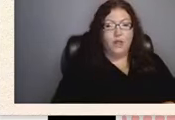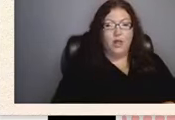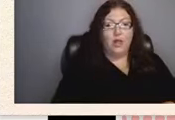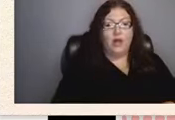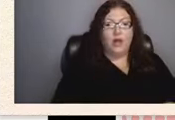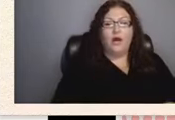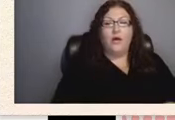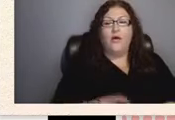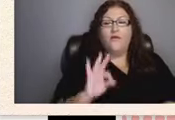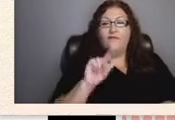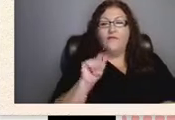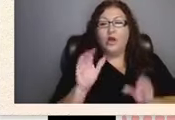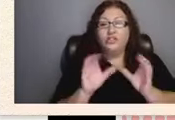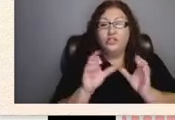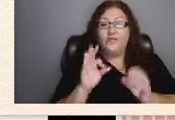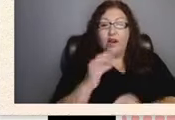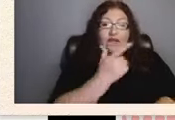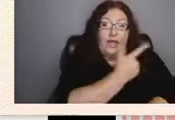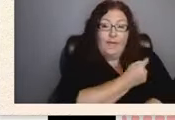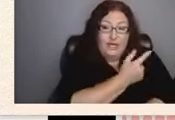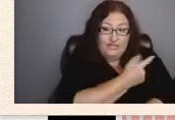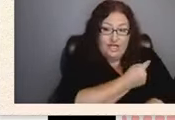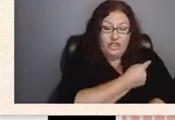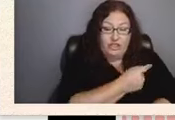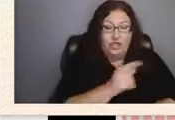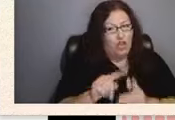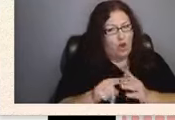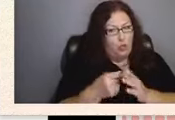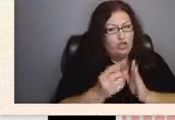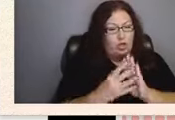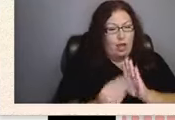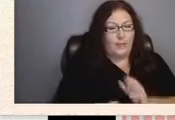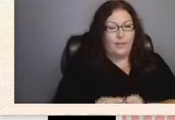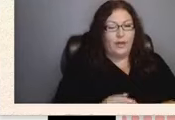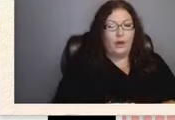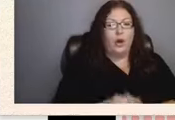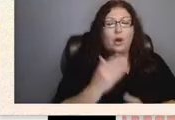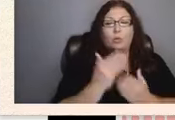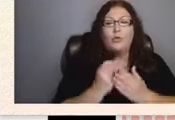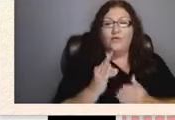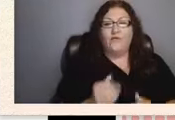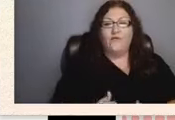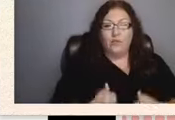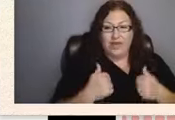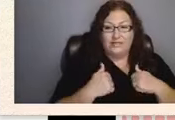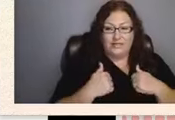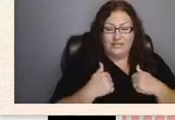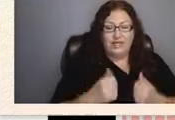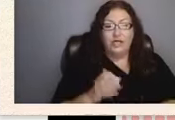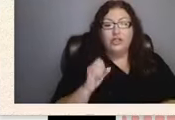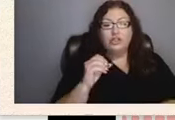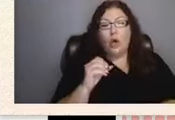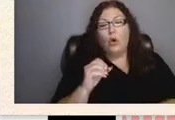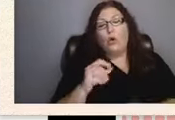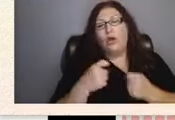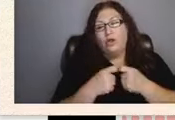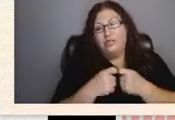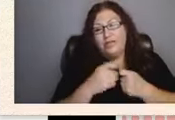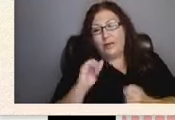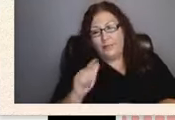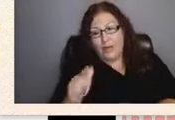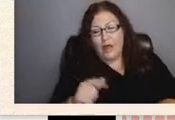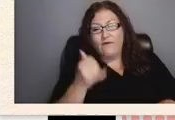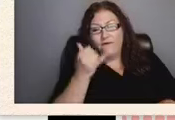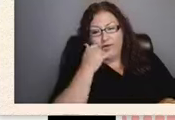Florida certificate of immunization, the original copy, proof of residency, so utility bill, landline, phone